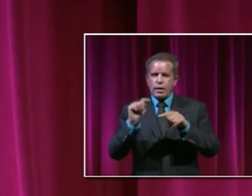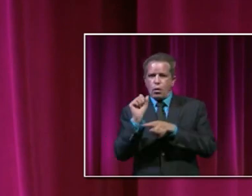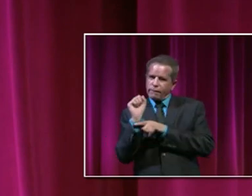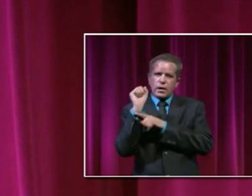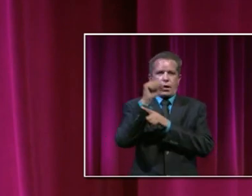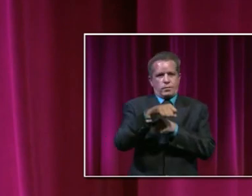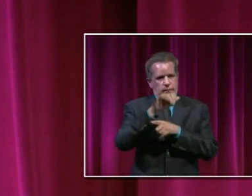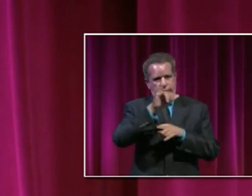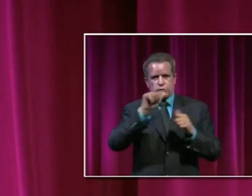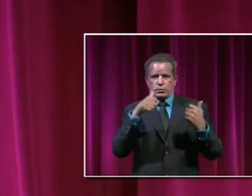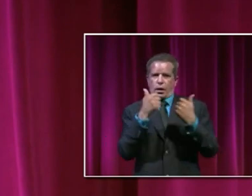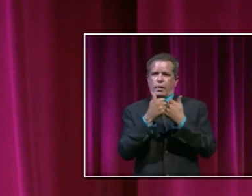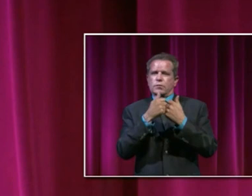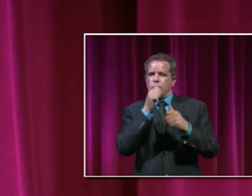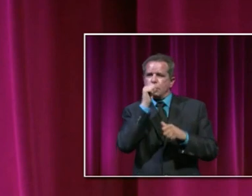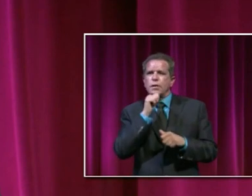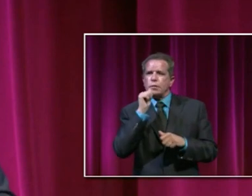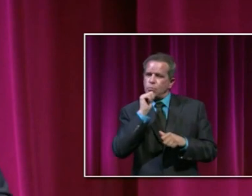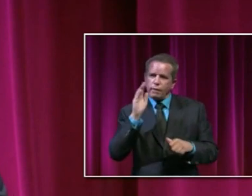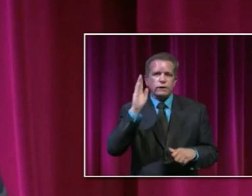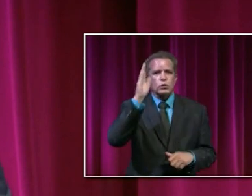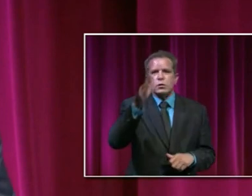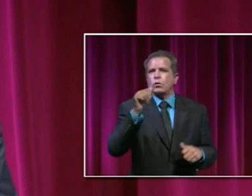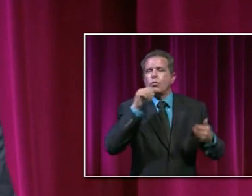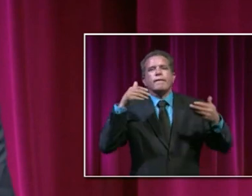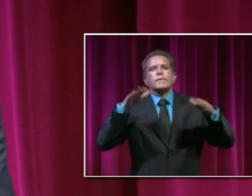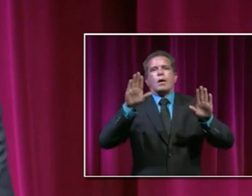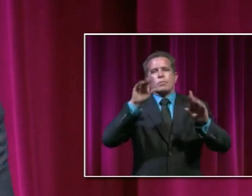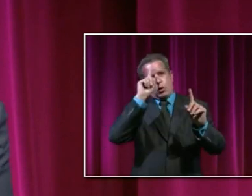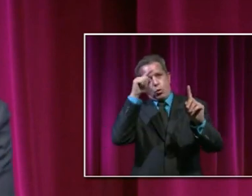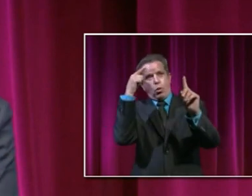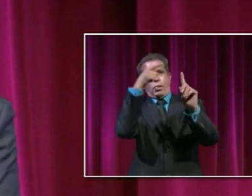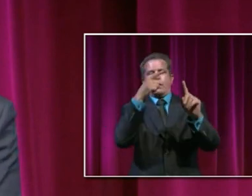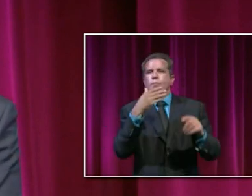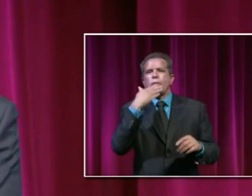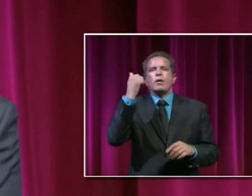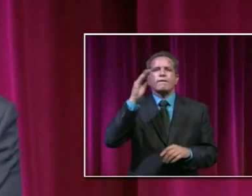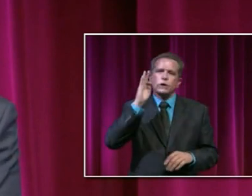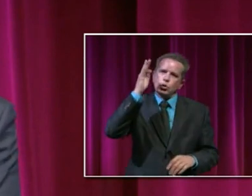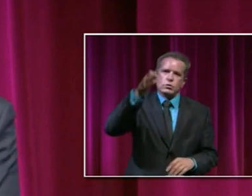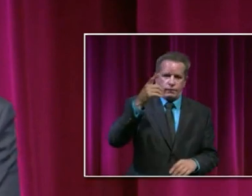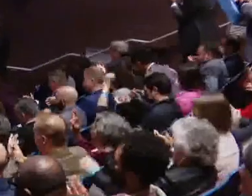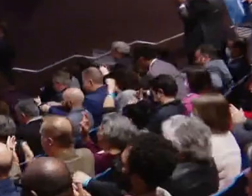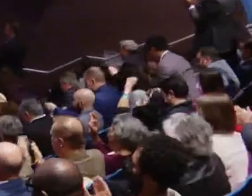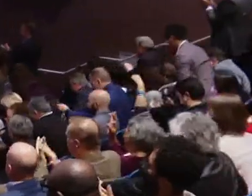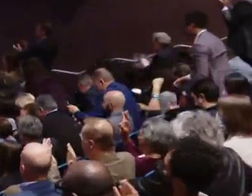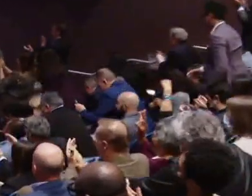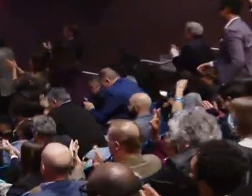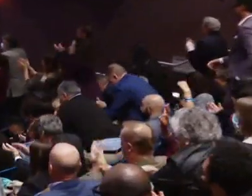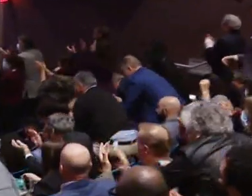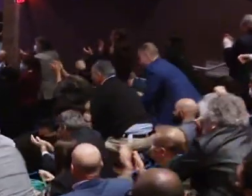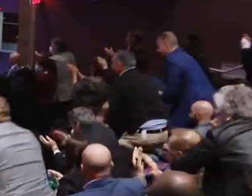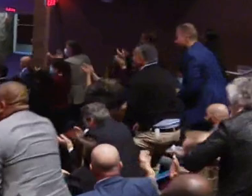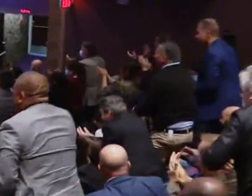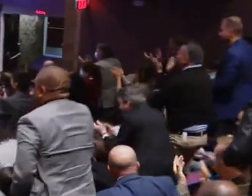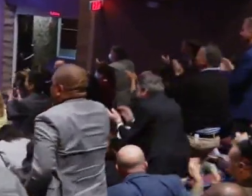challenges, and never lose sight of the goal to build the better future that San Diego families deserve?